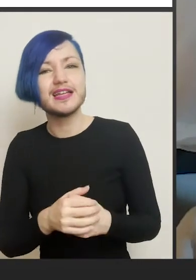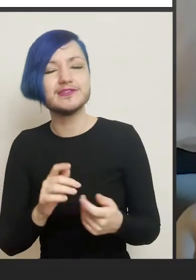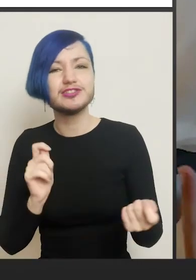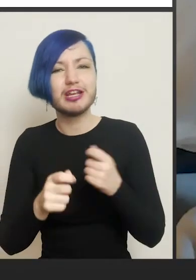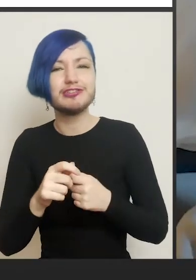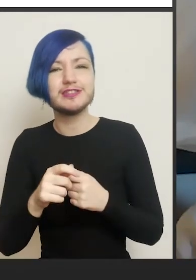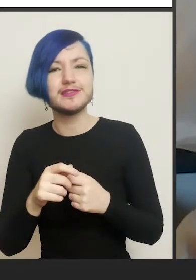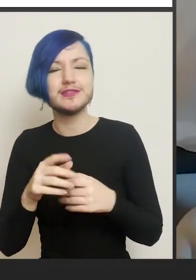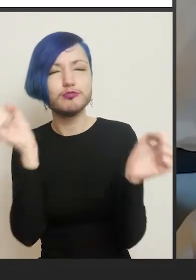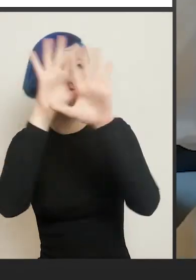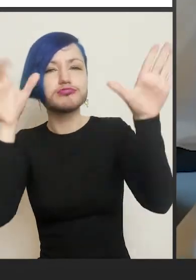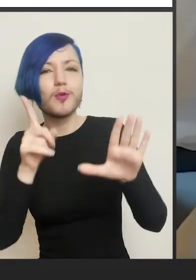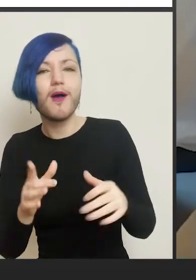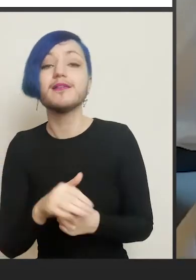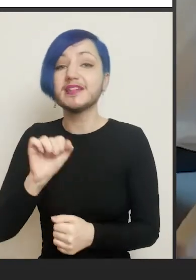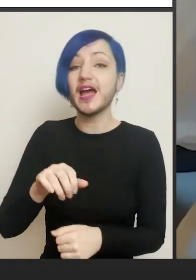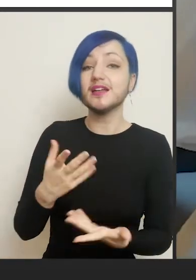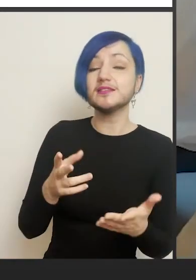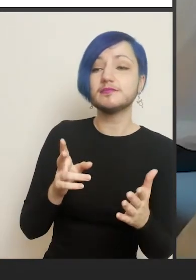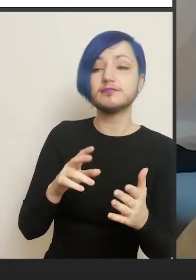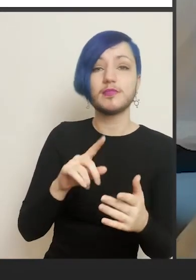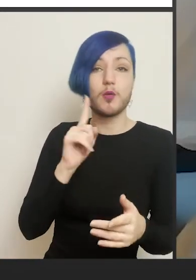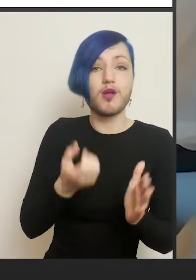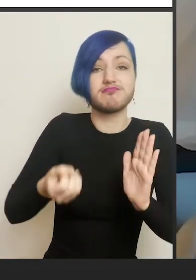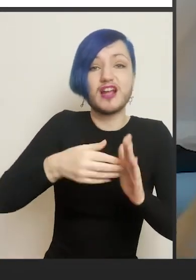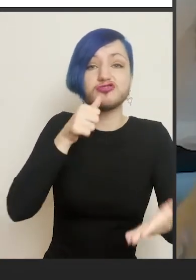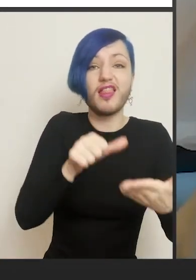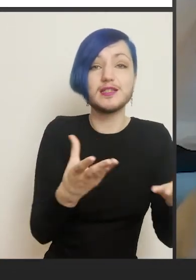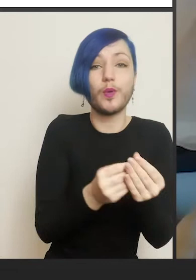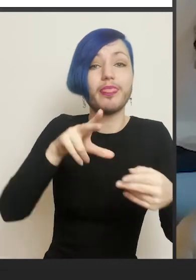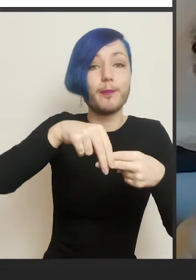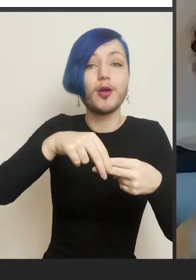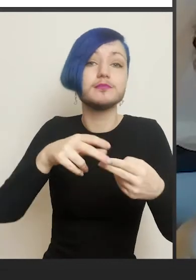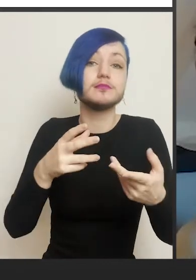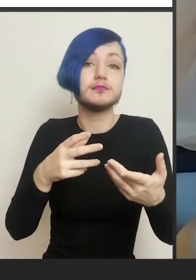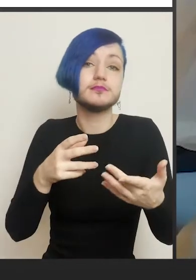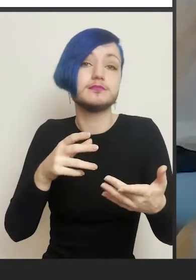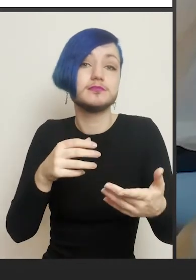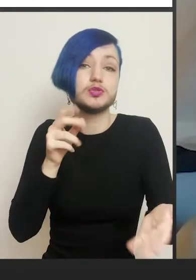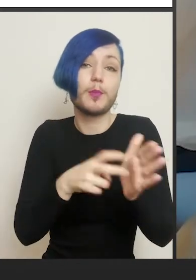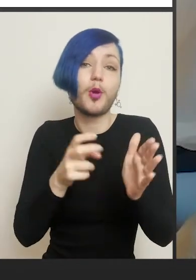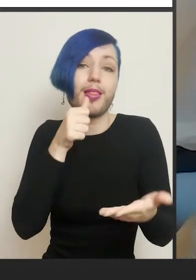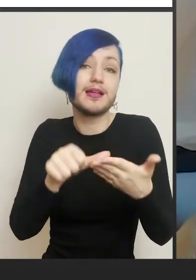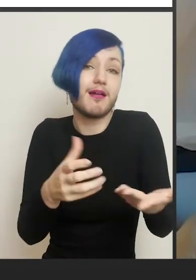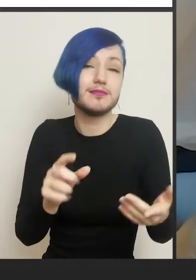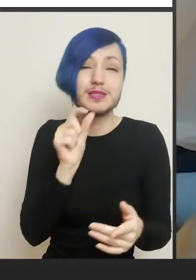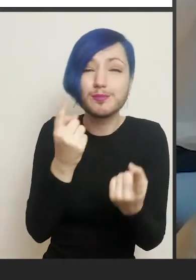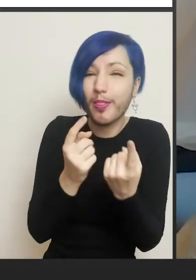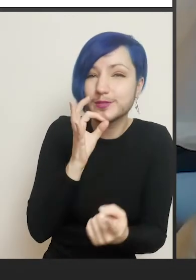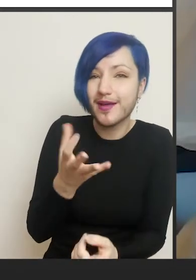it's one letter that goes out with the appointment letter. Yeah. Okay. It's not